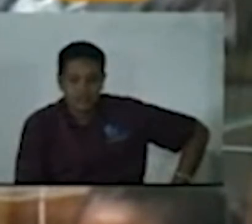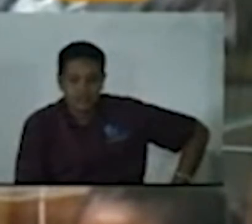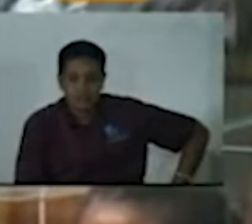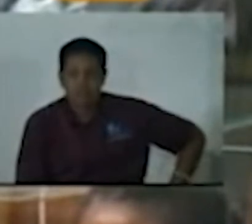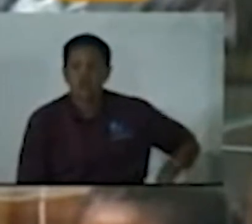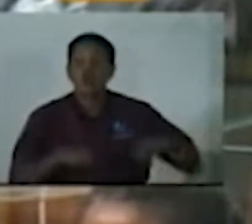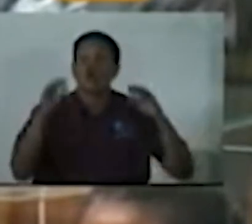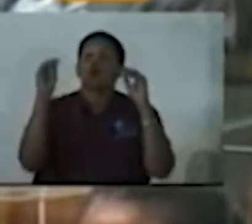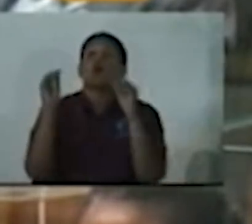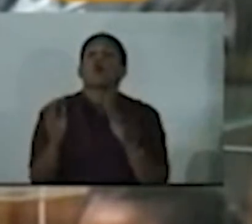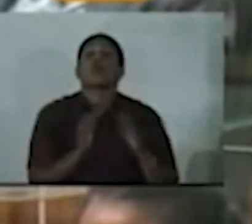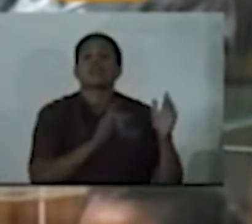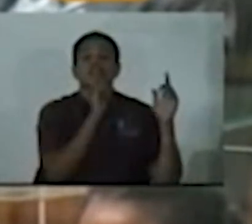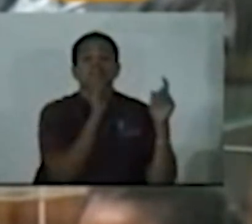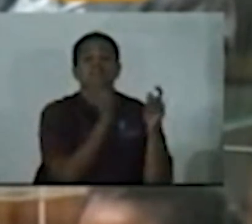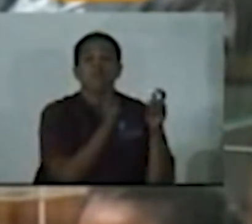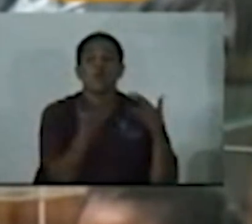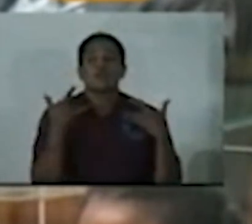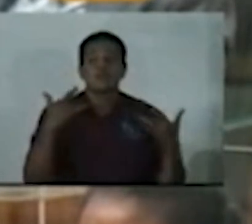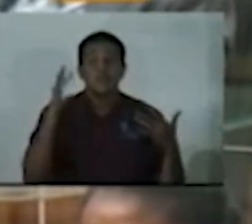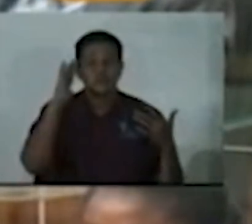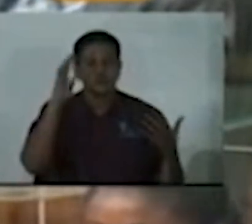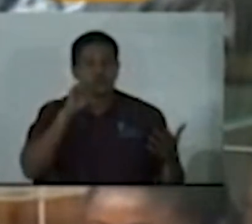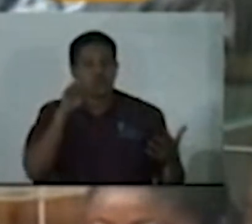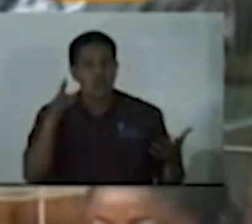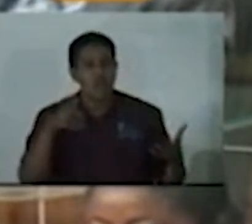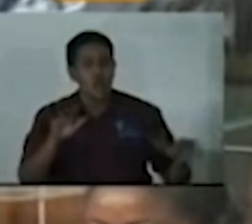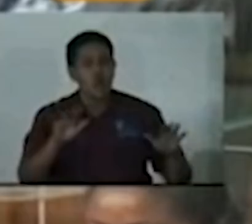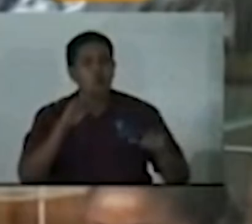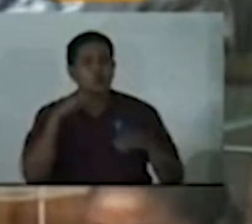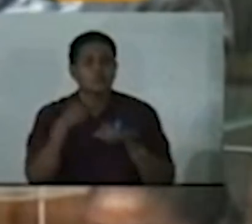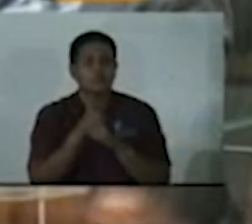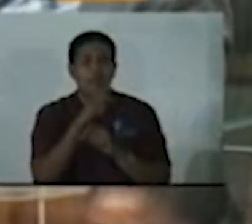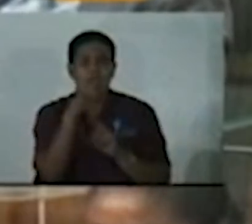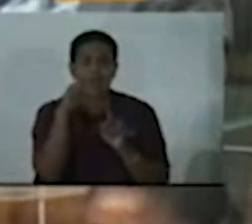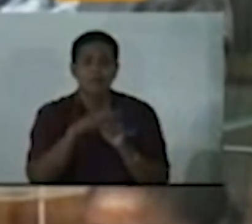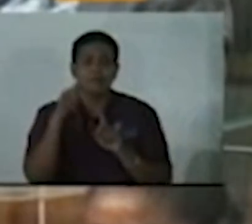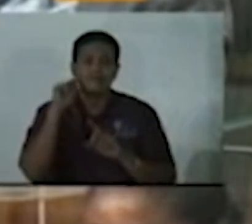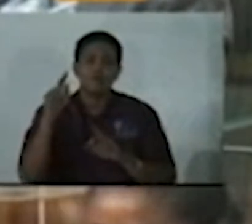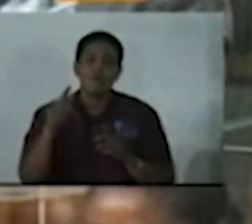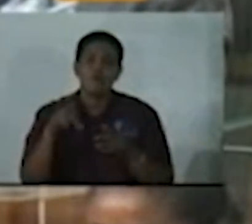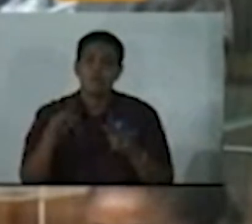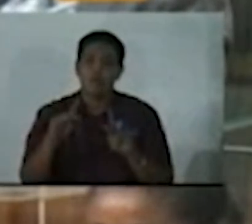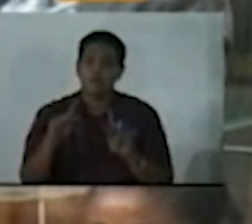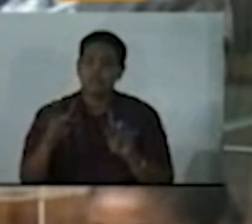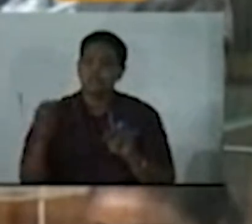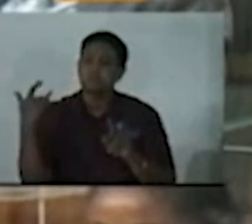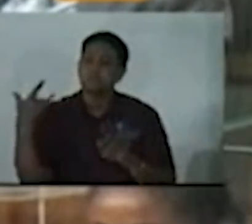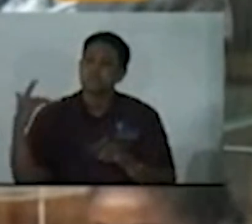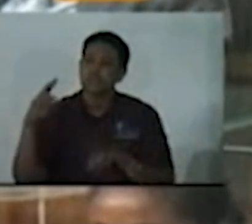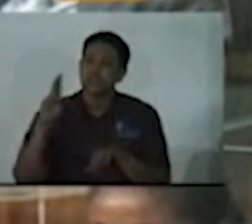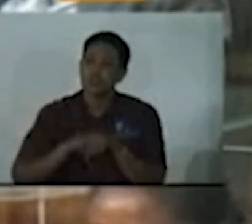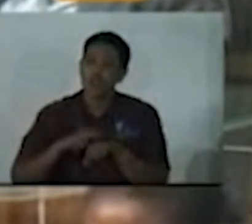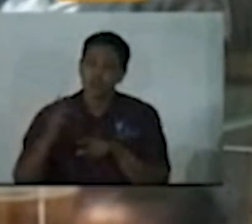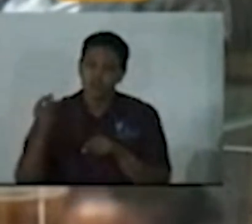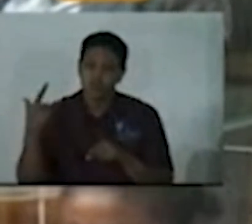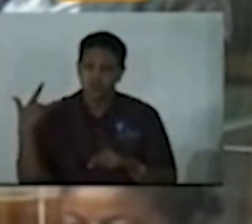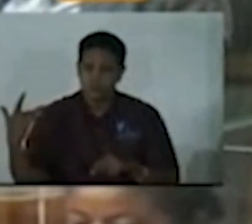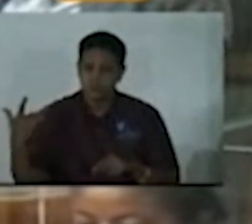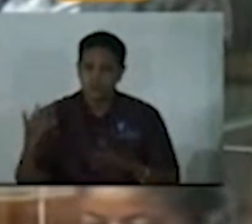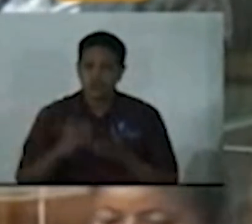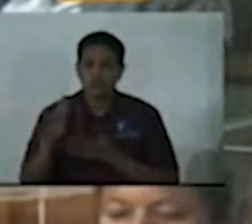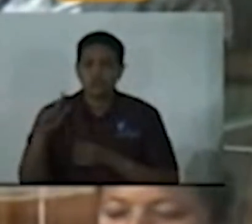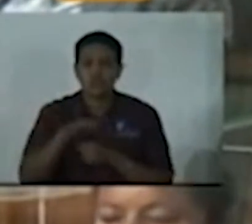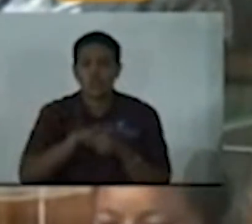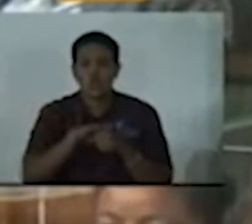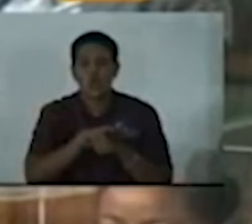of small events will be allowed to make applications for permits as they would normally do through their